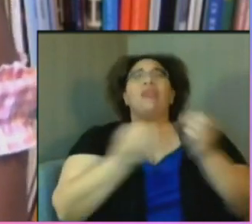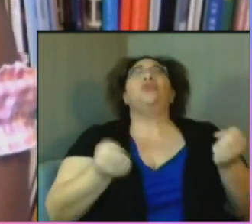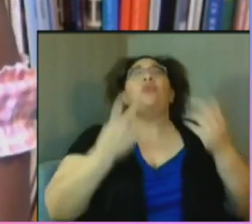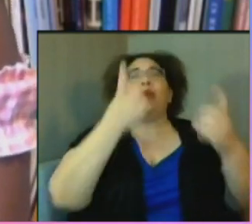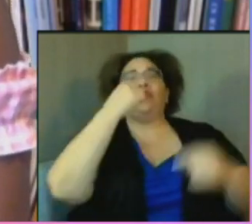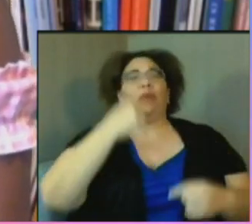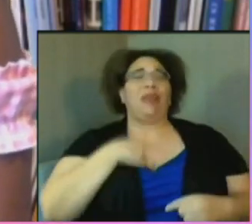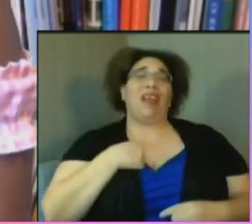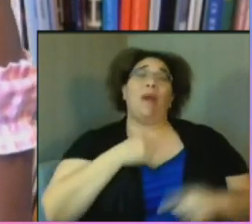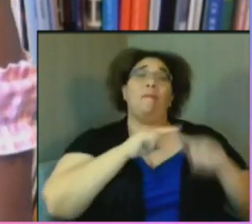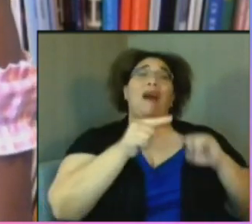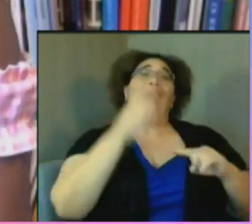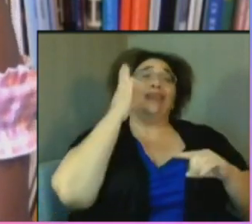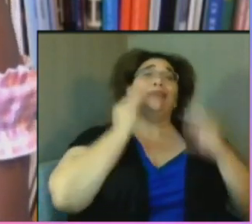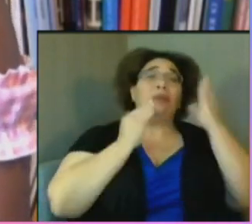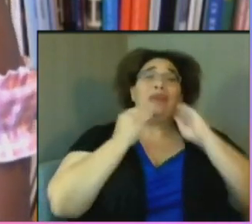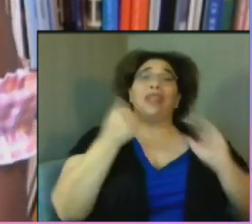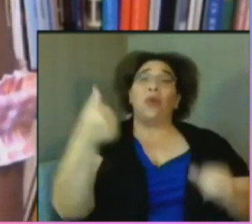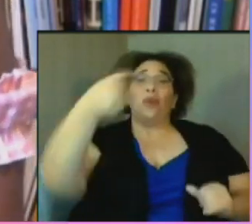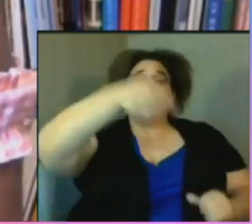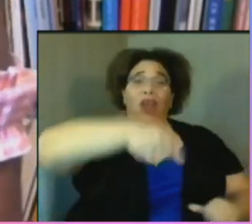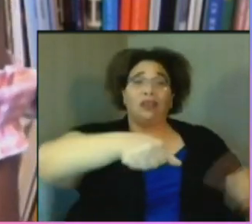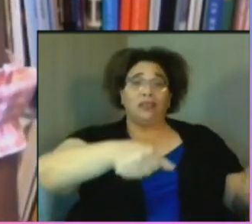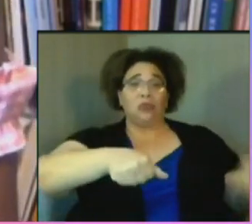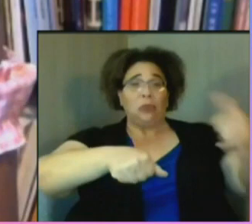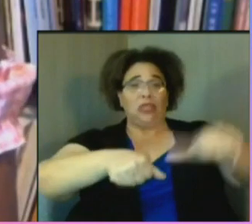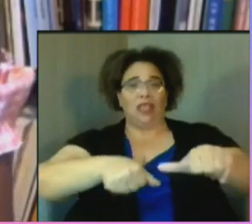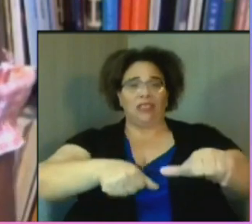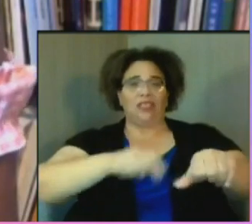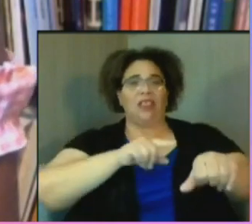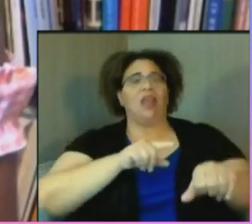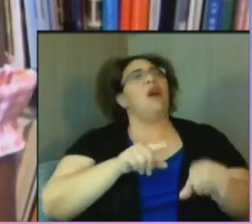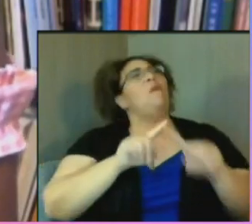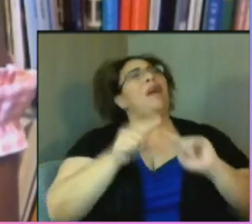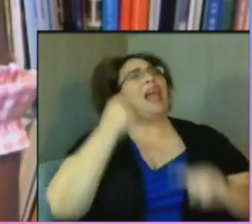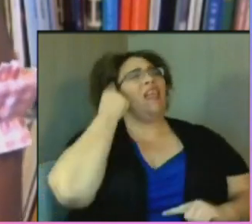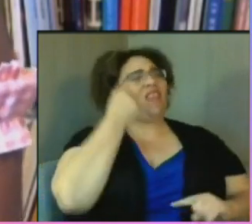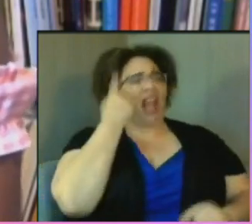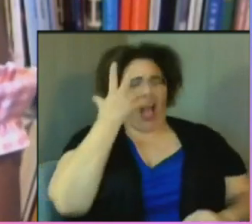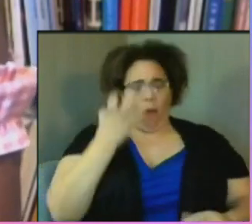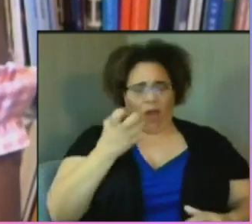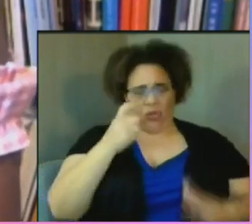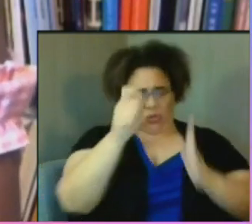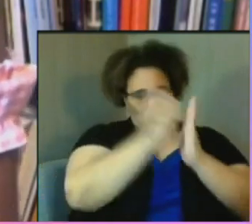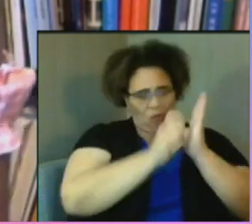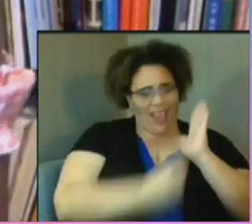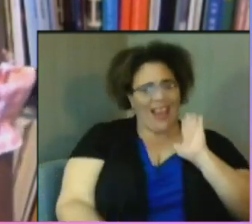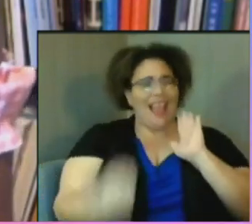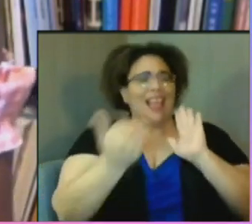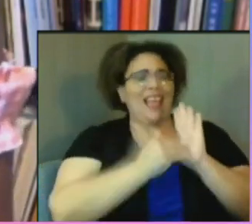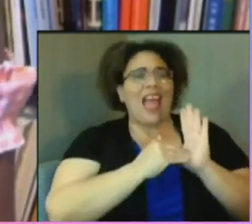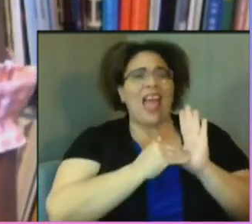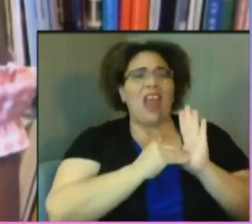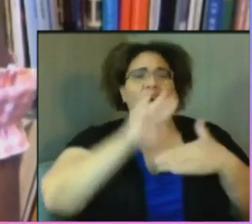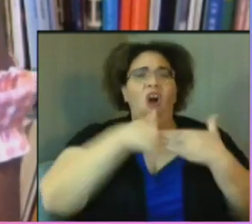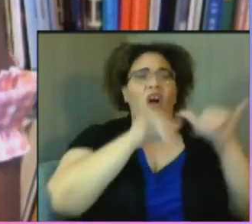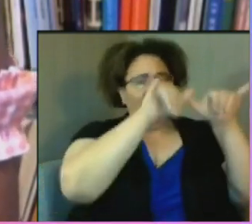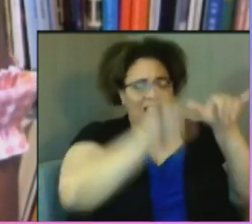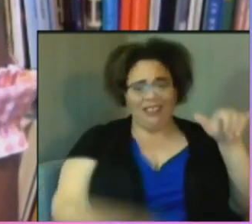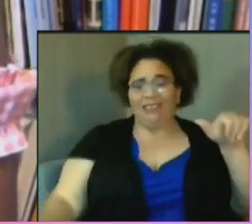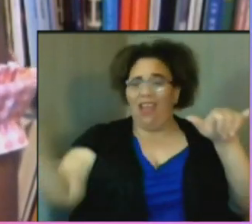think that I want to rewrite and restructure, you know, beauty standards and aesthetics and really